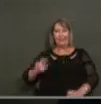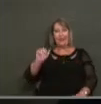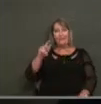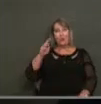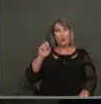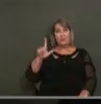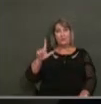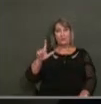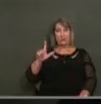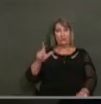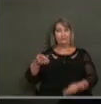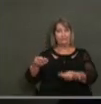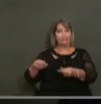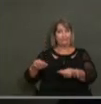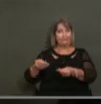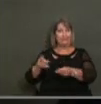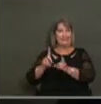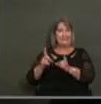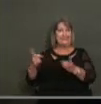No, ma'am.